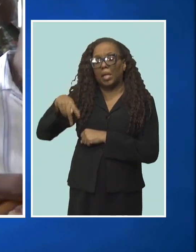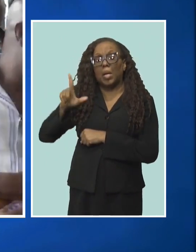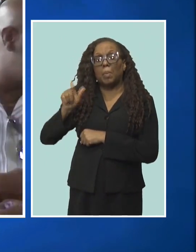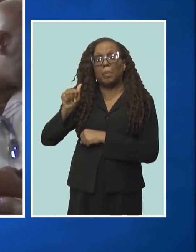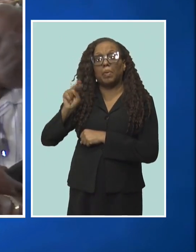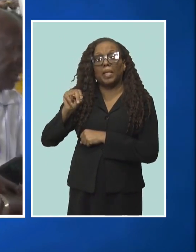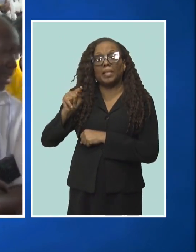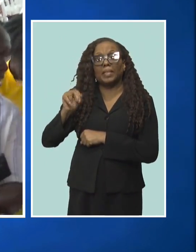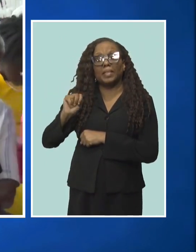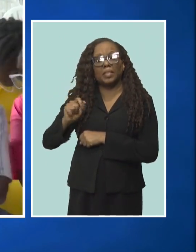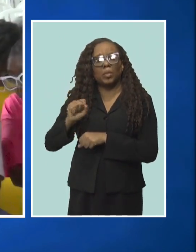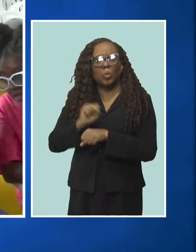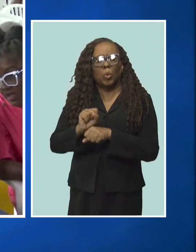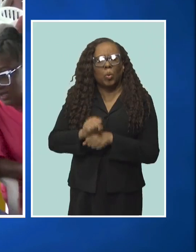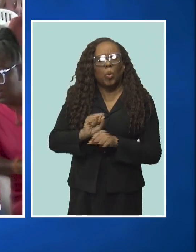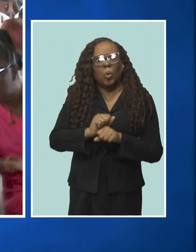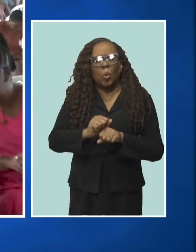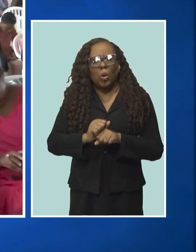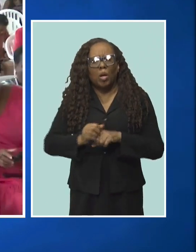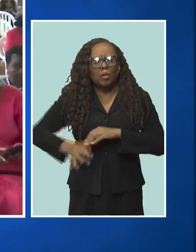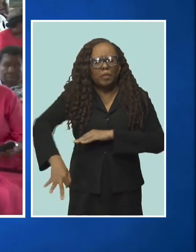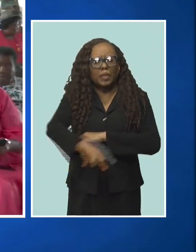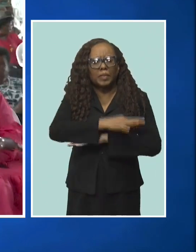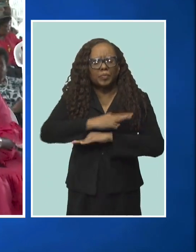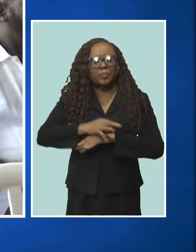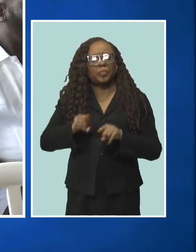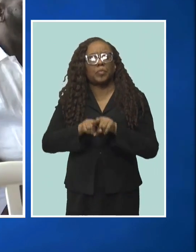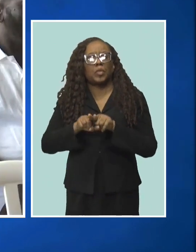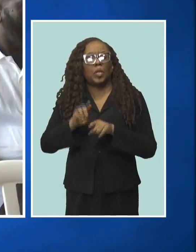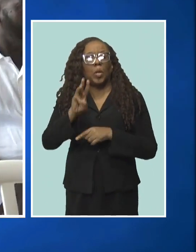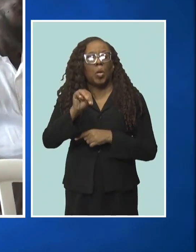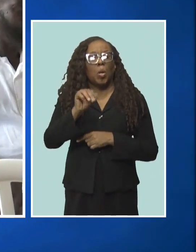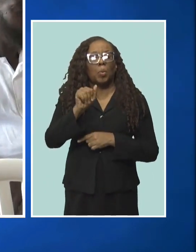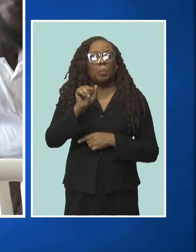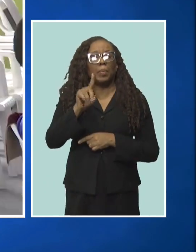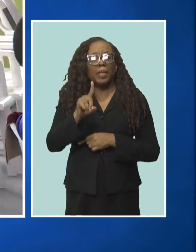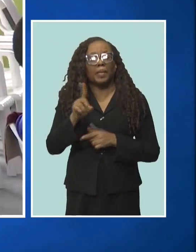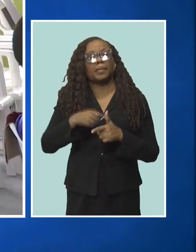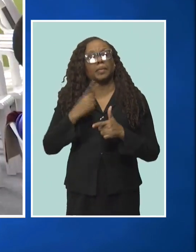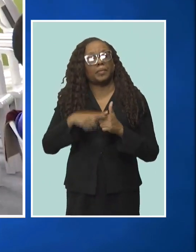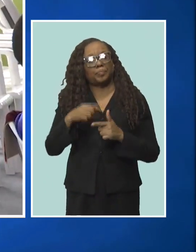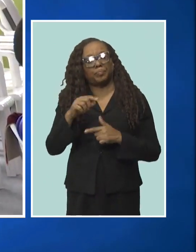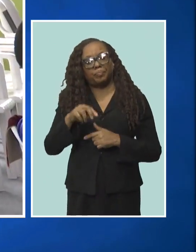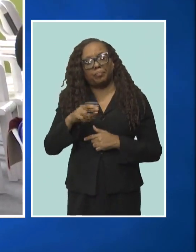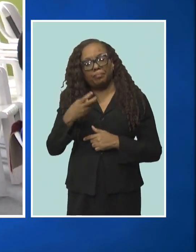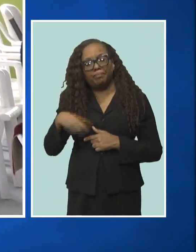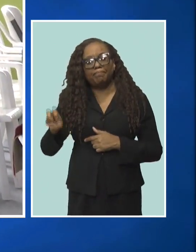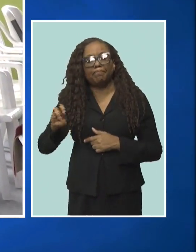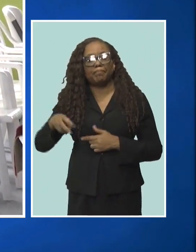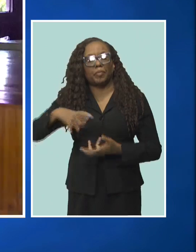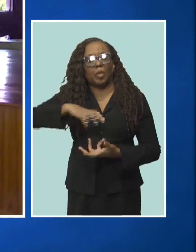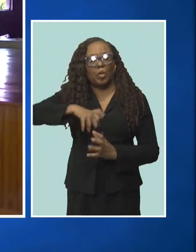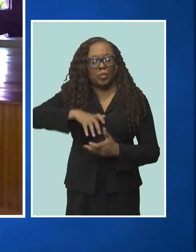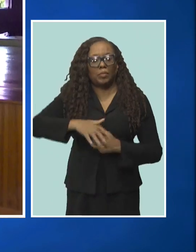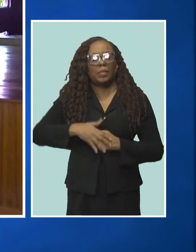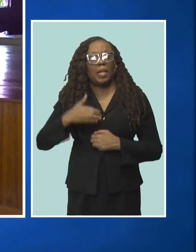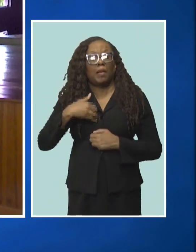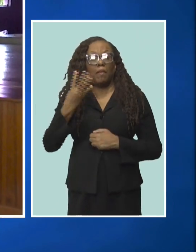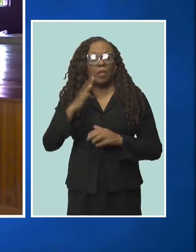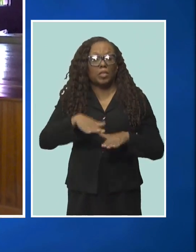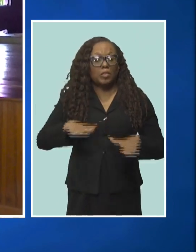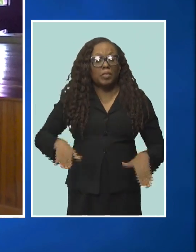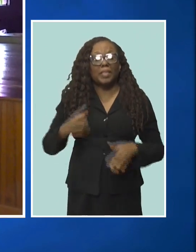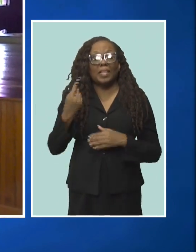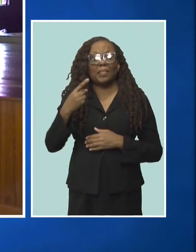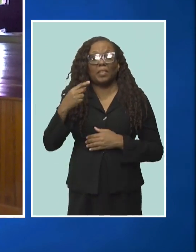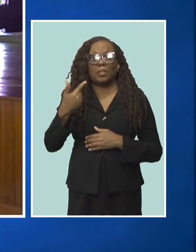maid for Dr. Maynard, as well as at the Palm Beach Hotel as a laundry attendant. She had 4 children, 11 grandchildren, and